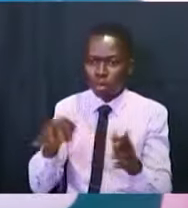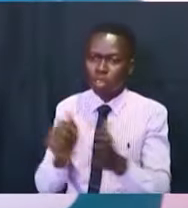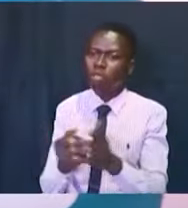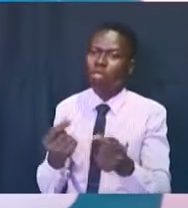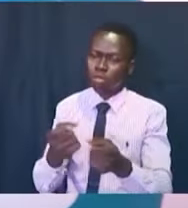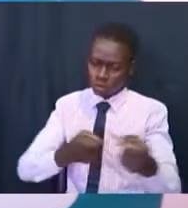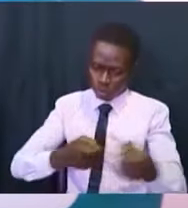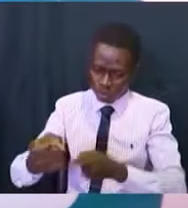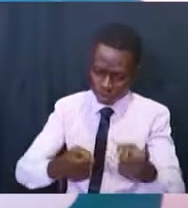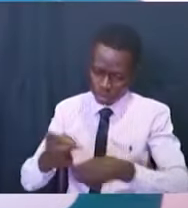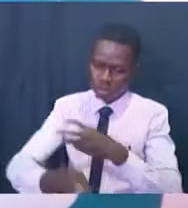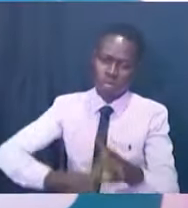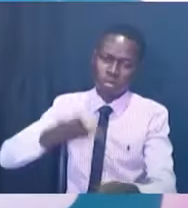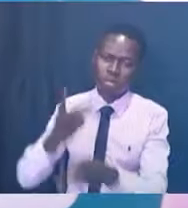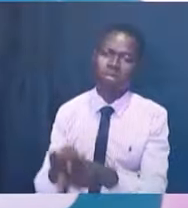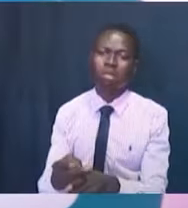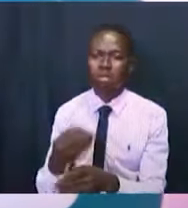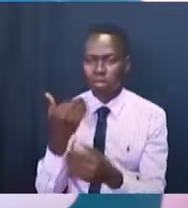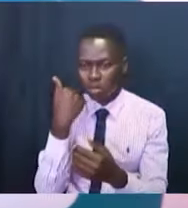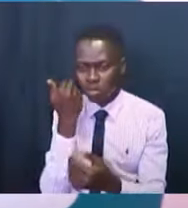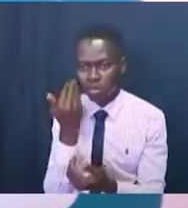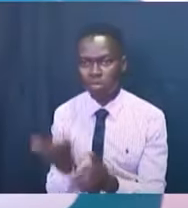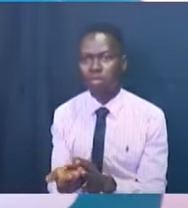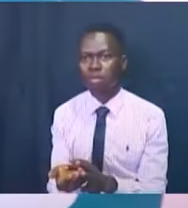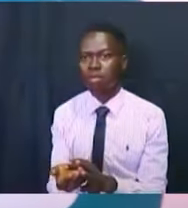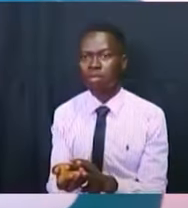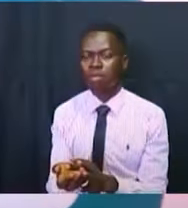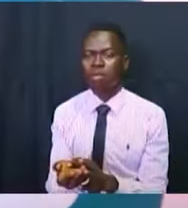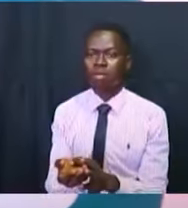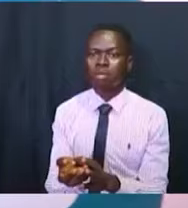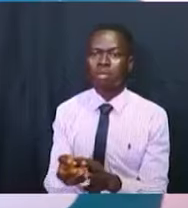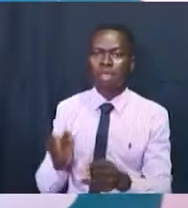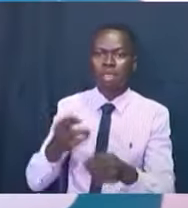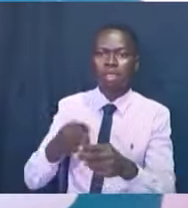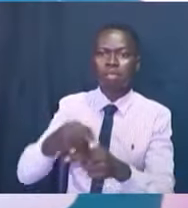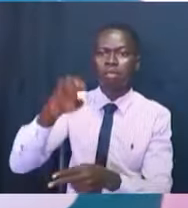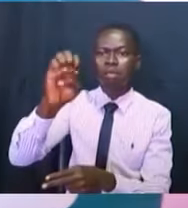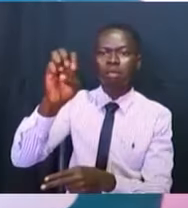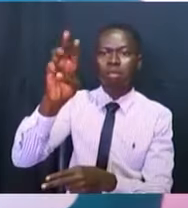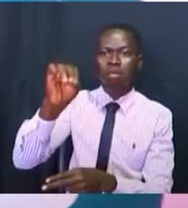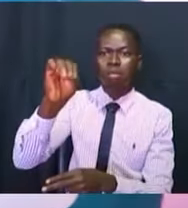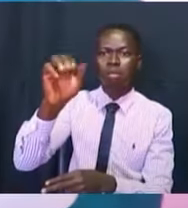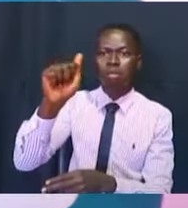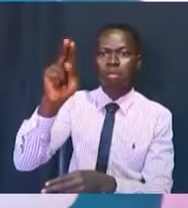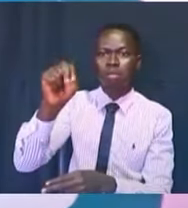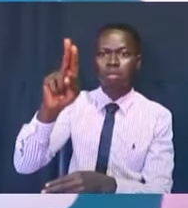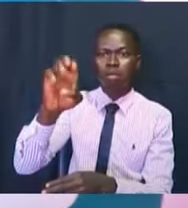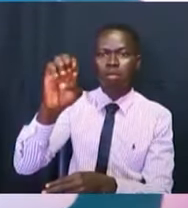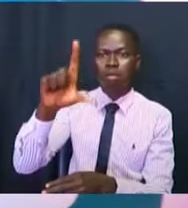world soon. Is Emmanuel Cleaver, a minister by